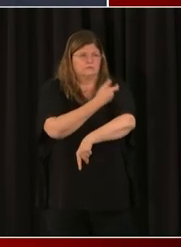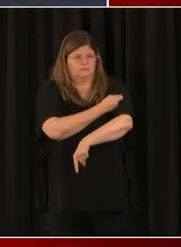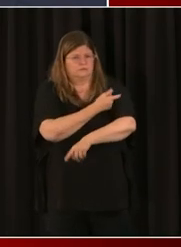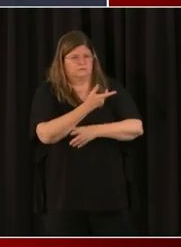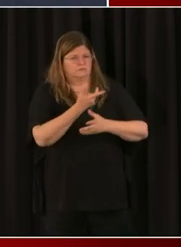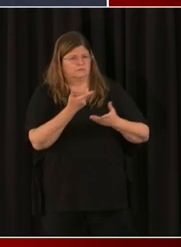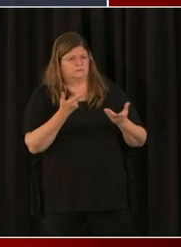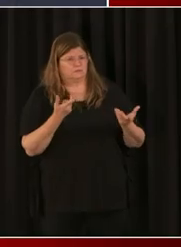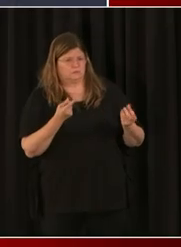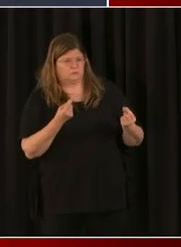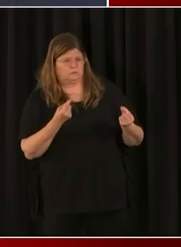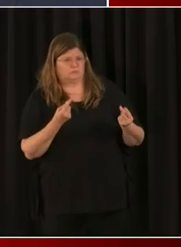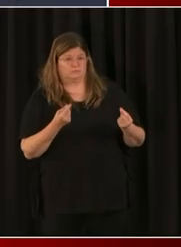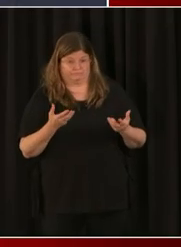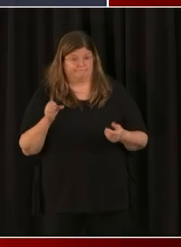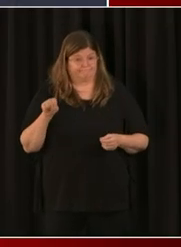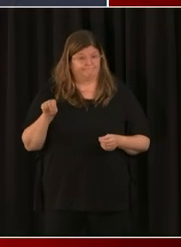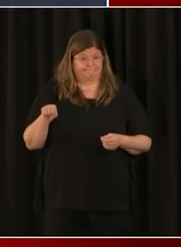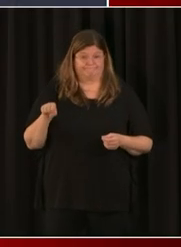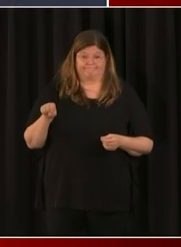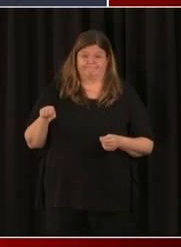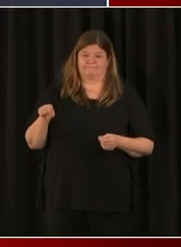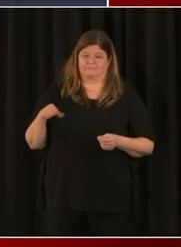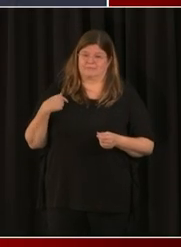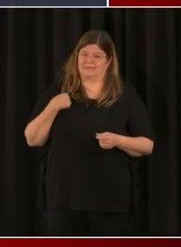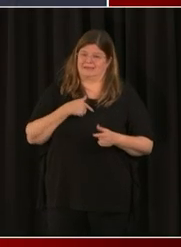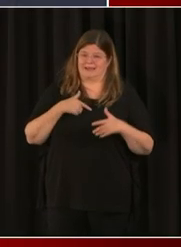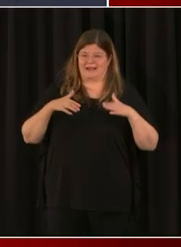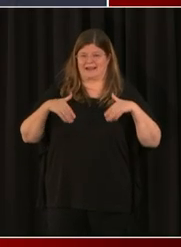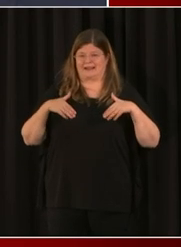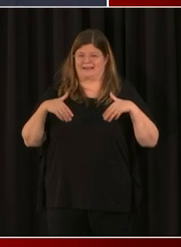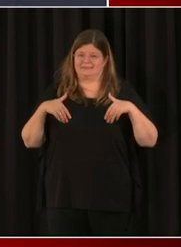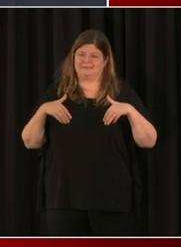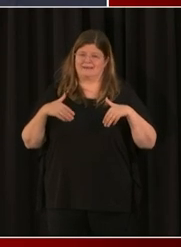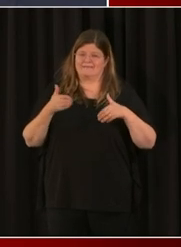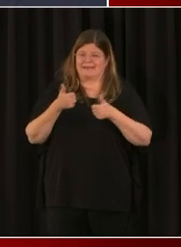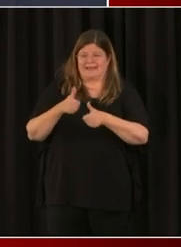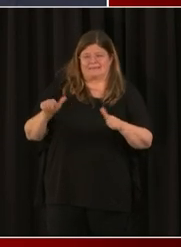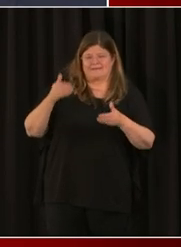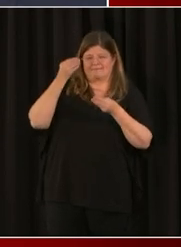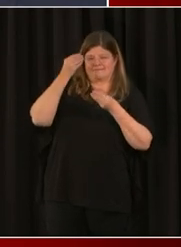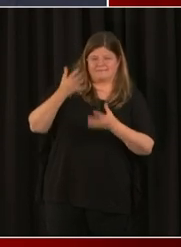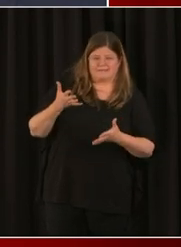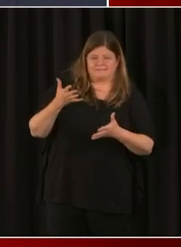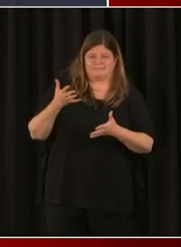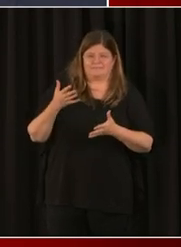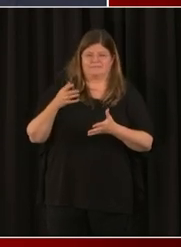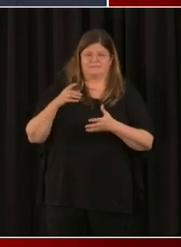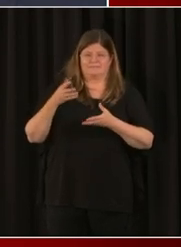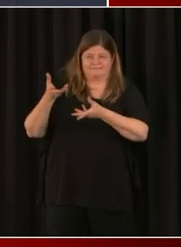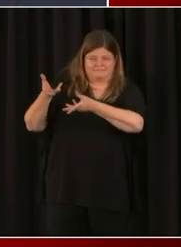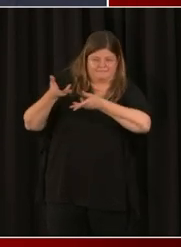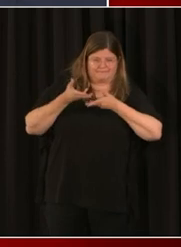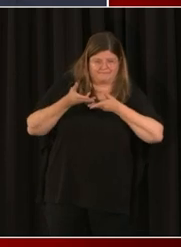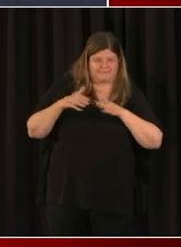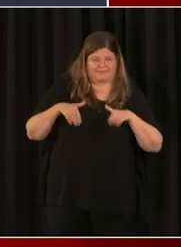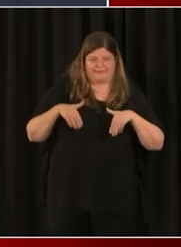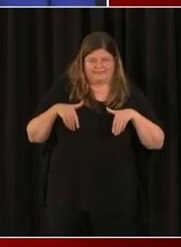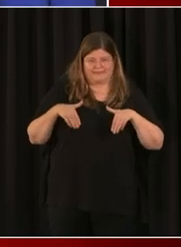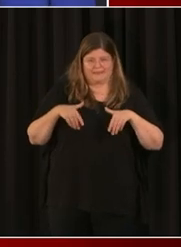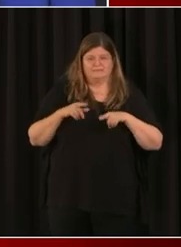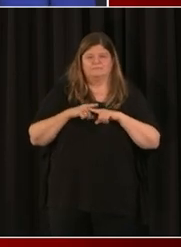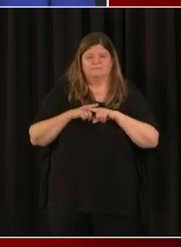any? Sure. So we have not had any information reported to us by